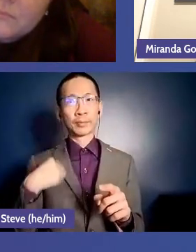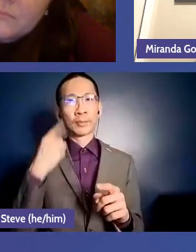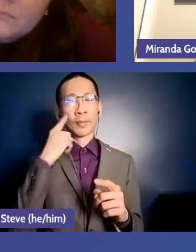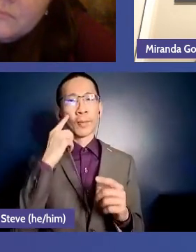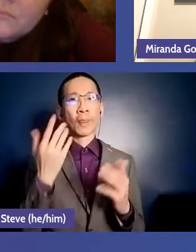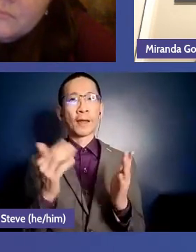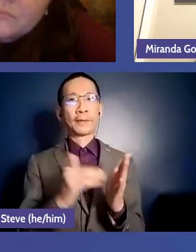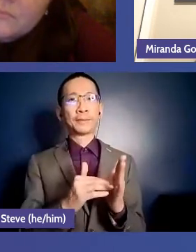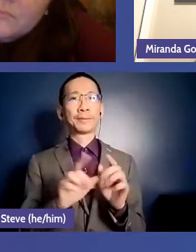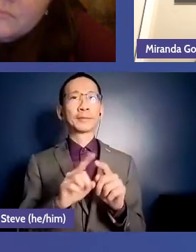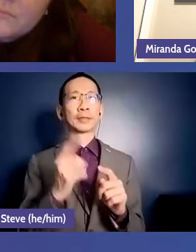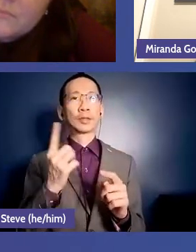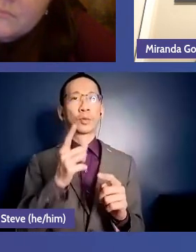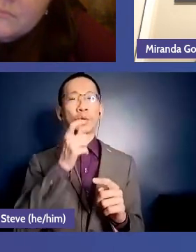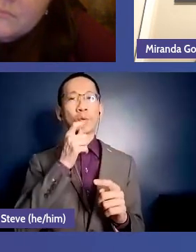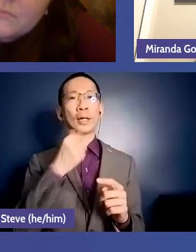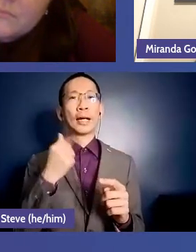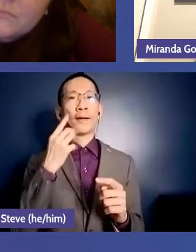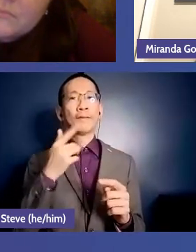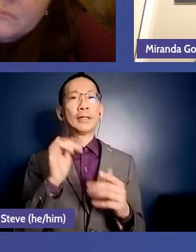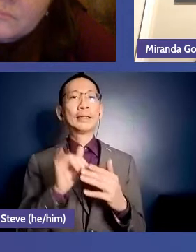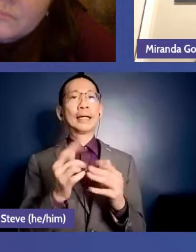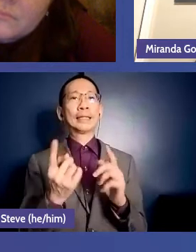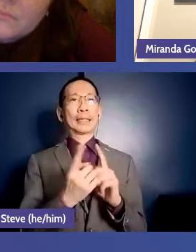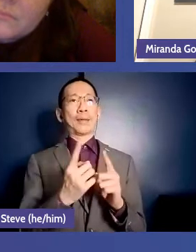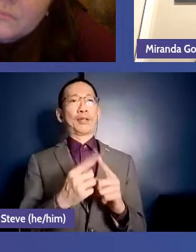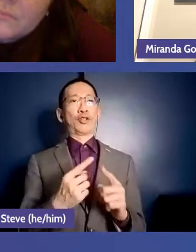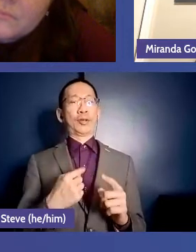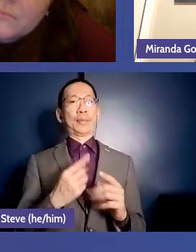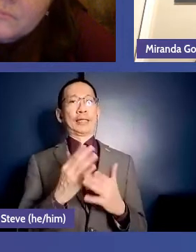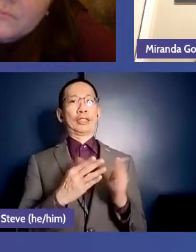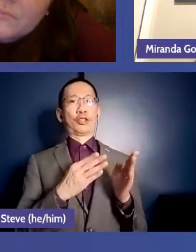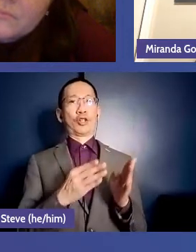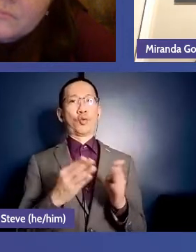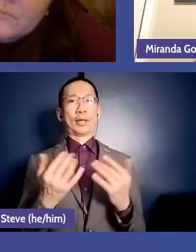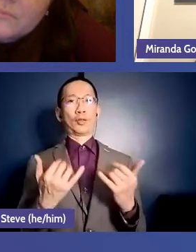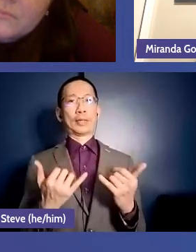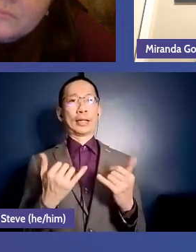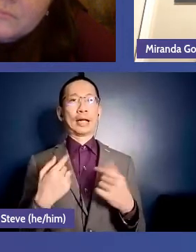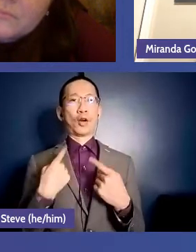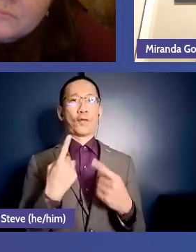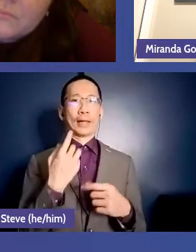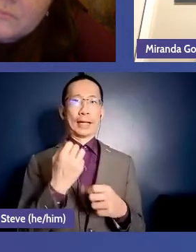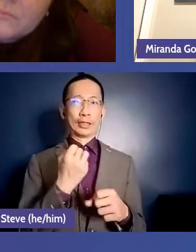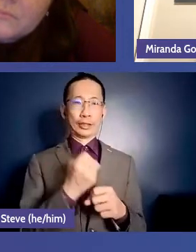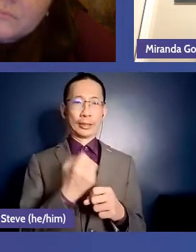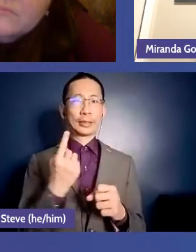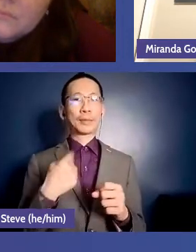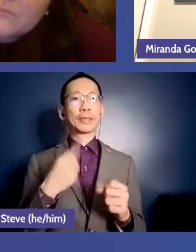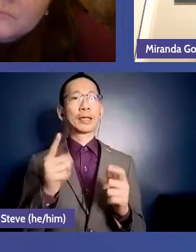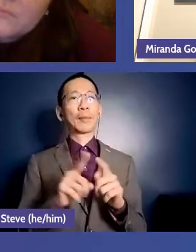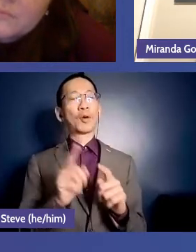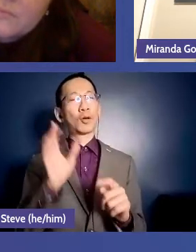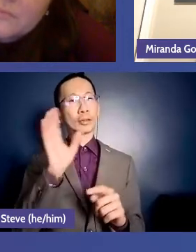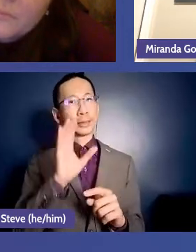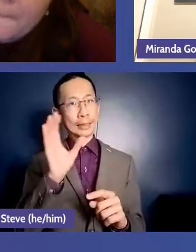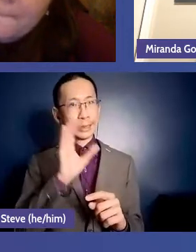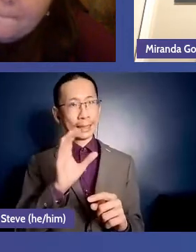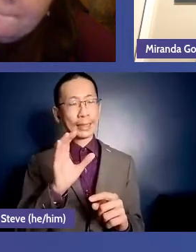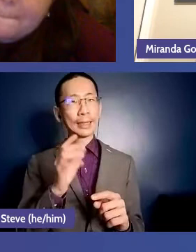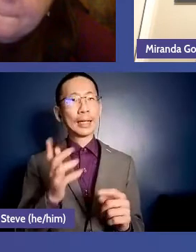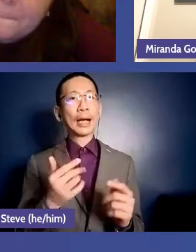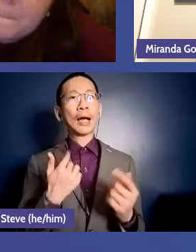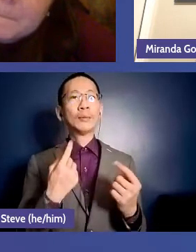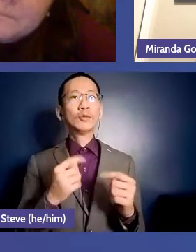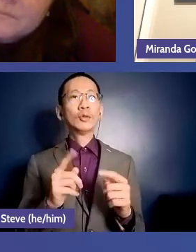as someone I feel like that's coming to me in certain ways right now and over the last year, and something that I'm also seeking, I'm